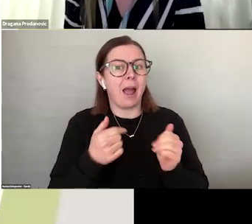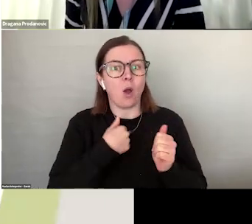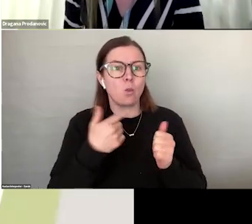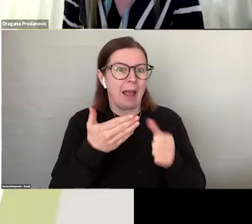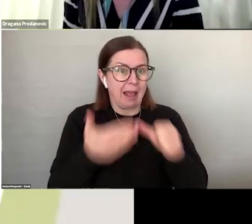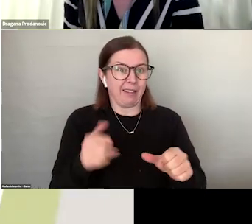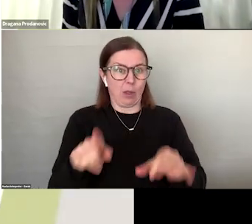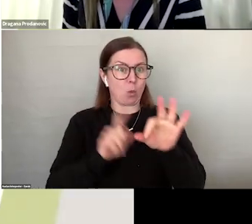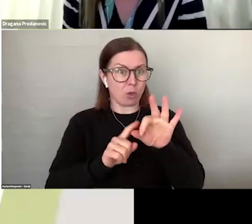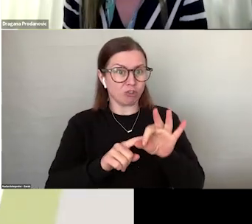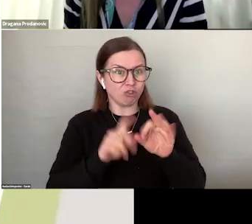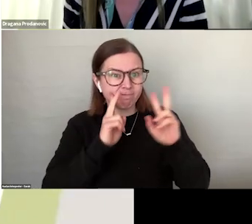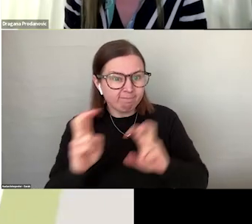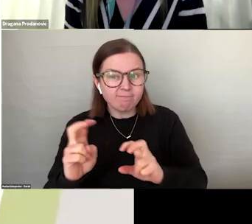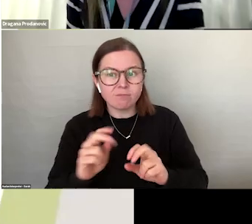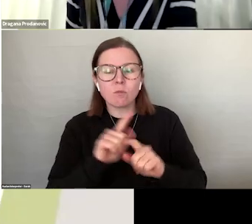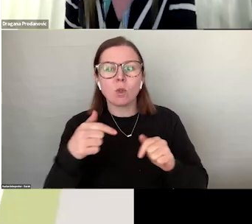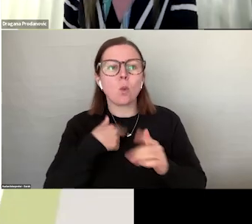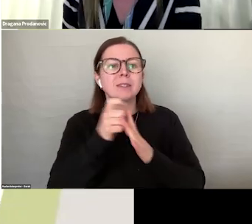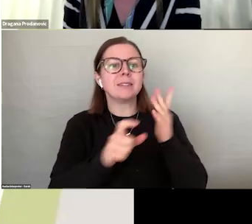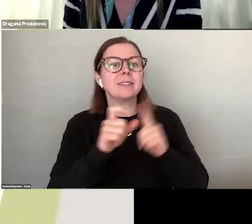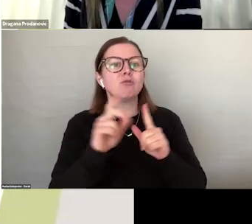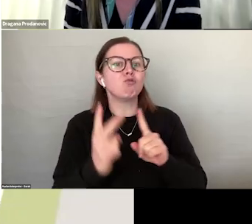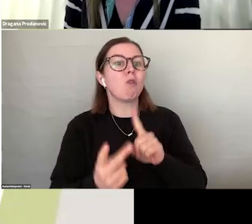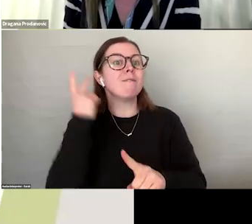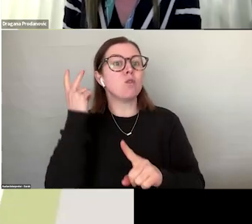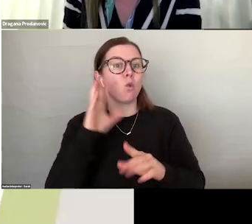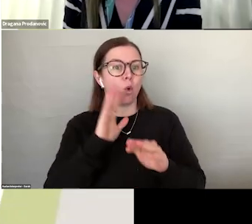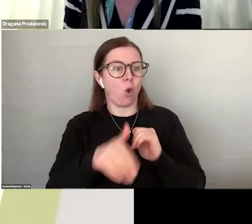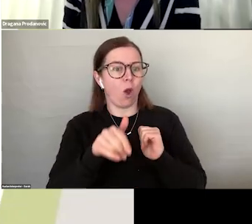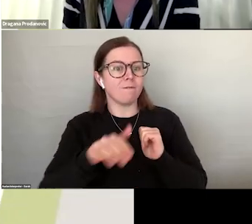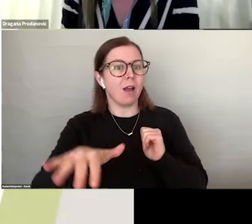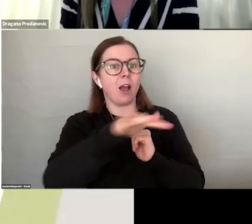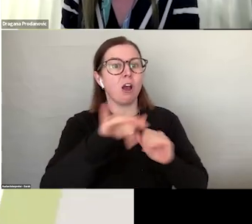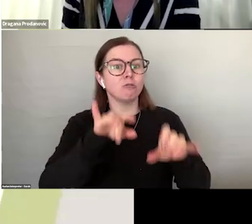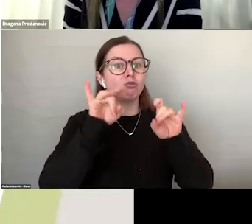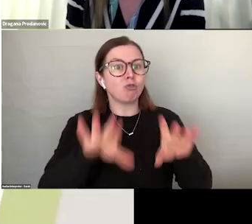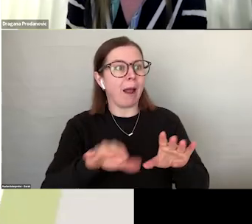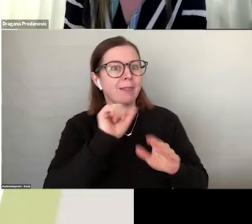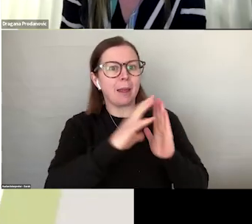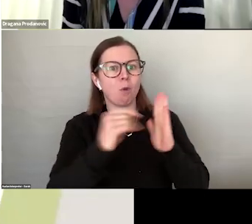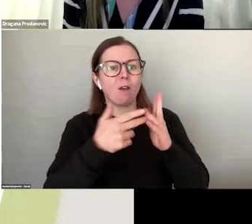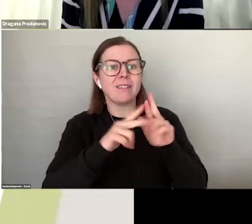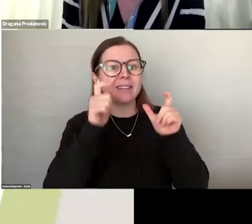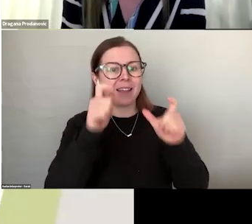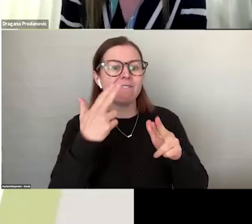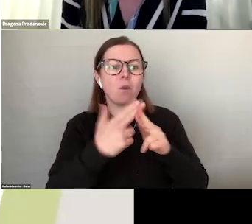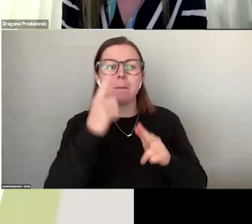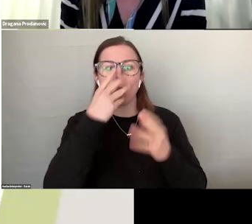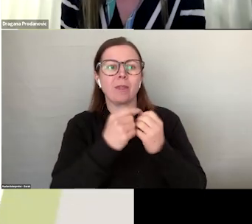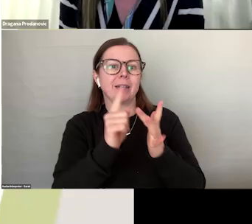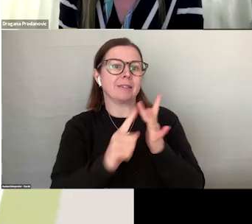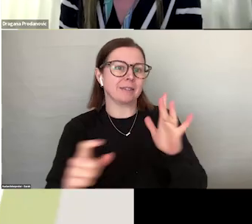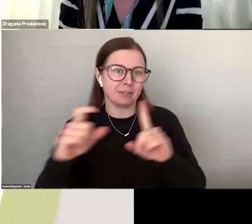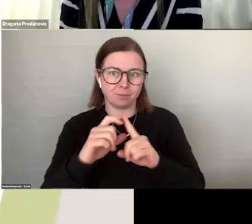question is we conducted what's called a scoping review of Australian models of care for people with intellectual disability. So firstly,